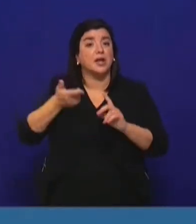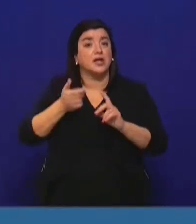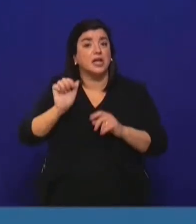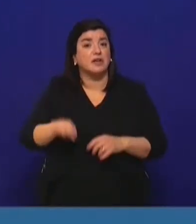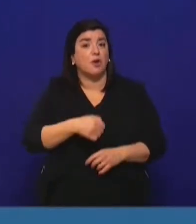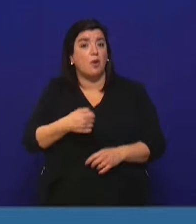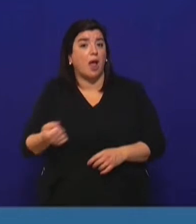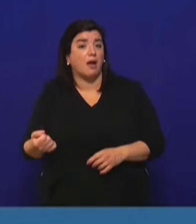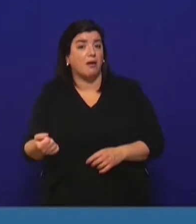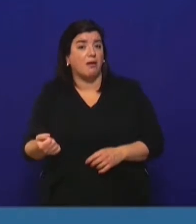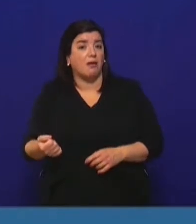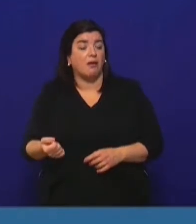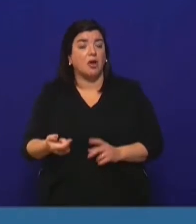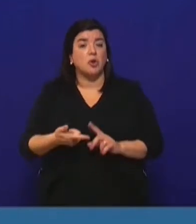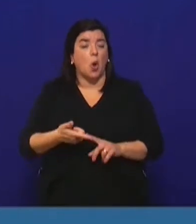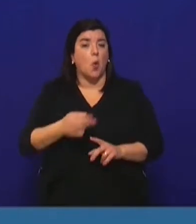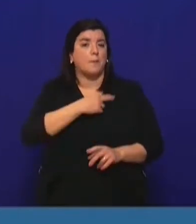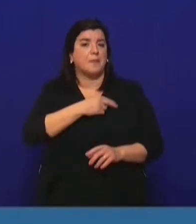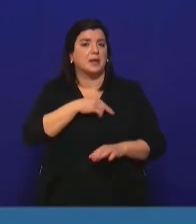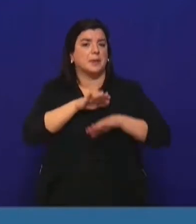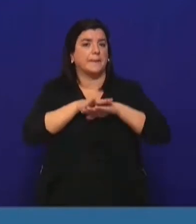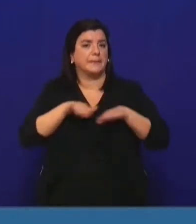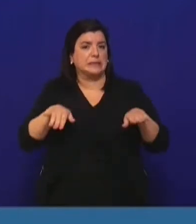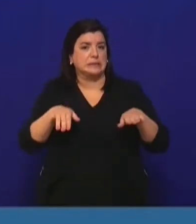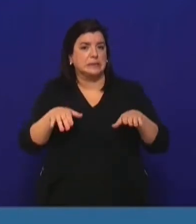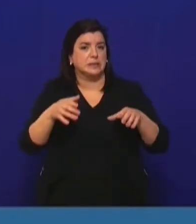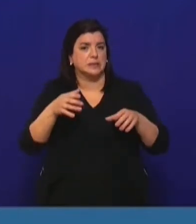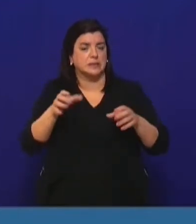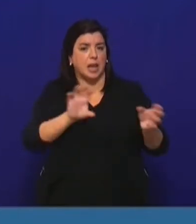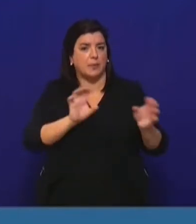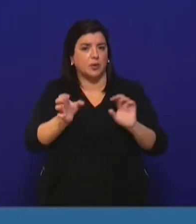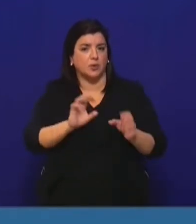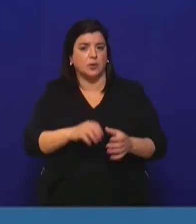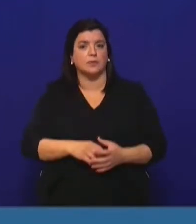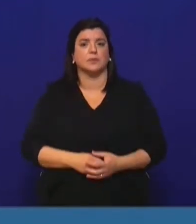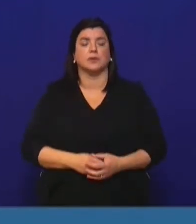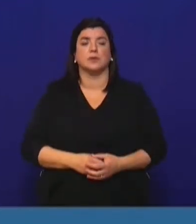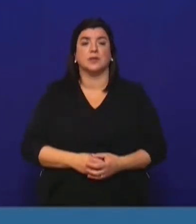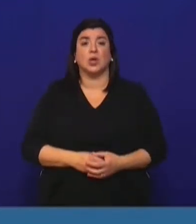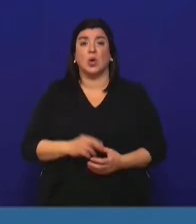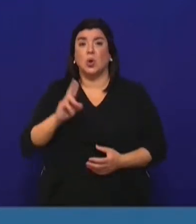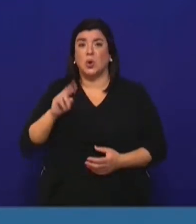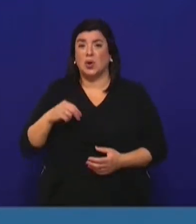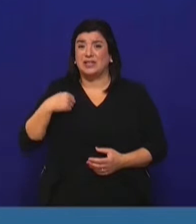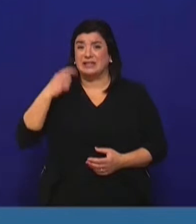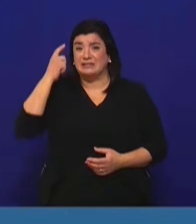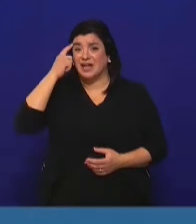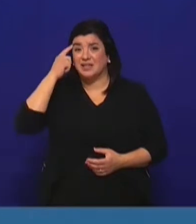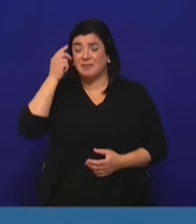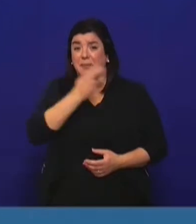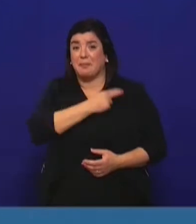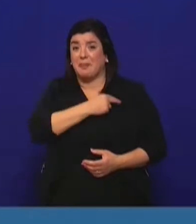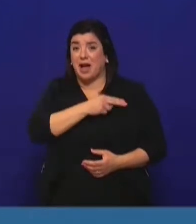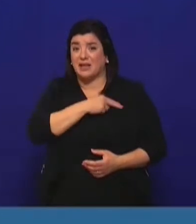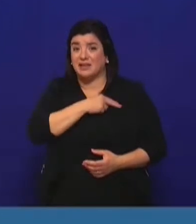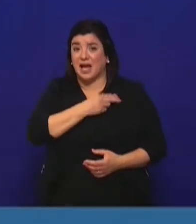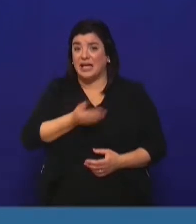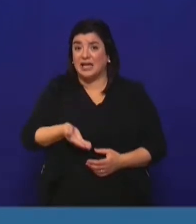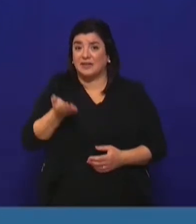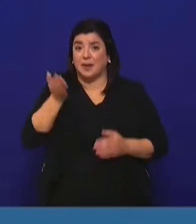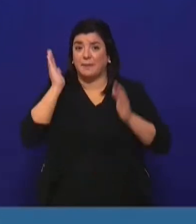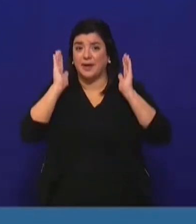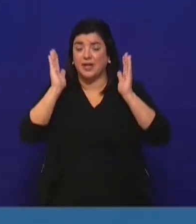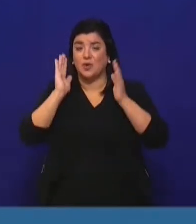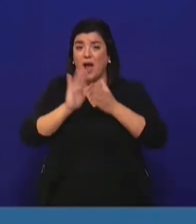li hemm ir-riskju minħabba s-sajs ta' Malta u anke d-densità tal-popolazzjoni li jibqa' jinxteret u hemm il-bżonn li jsiru